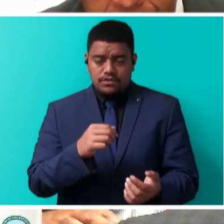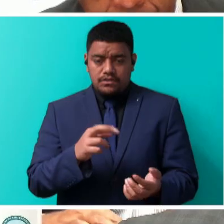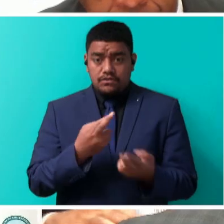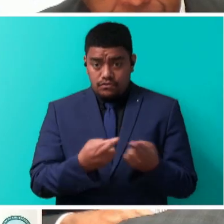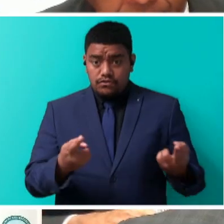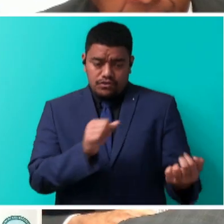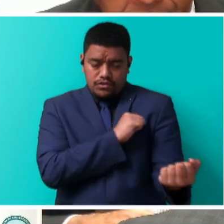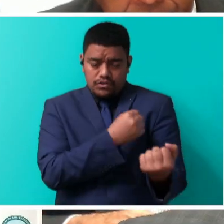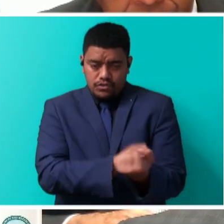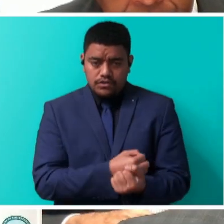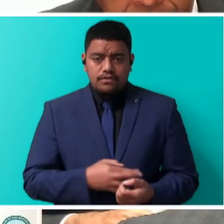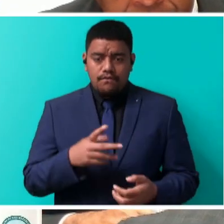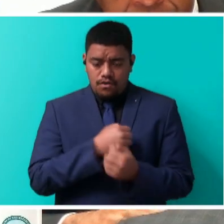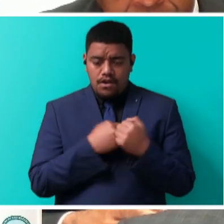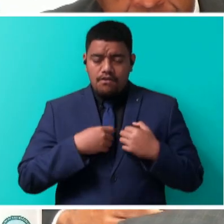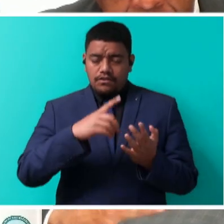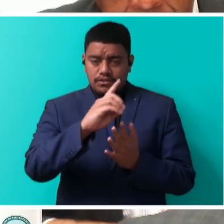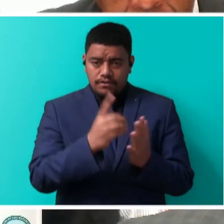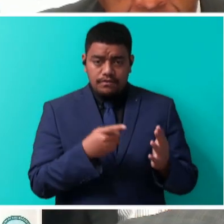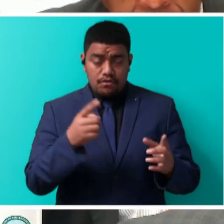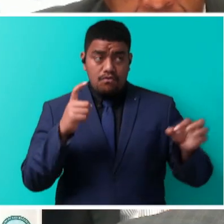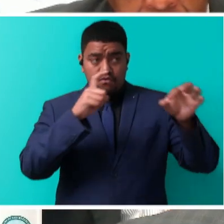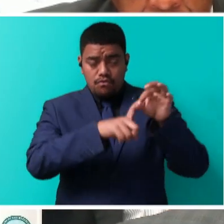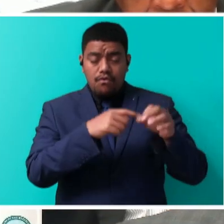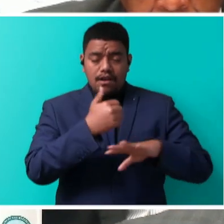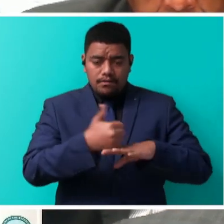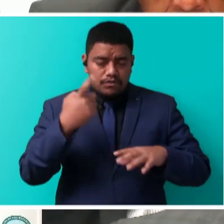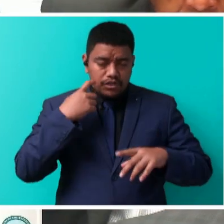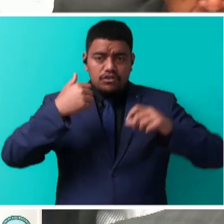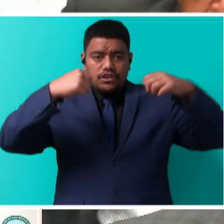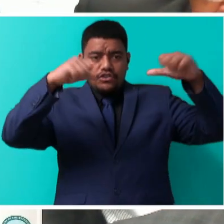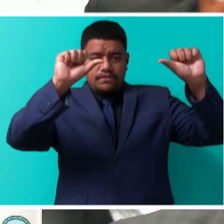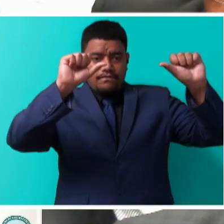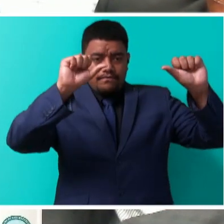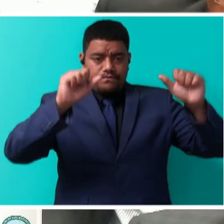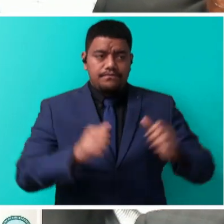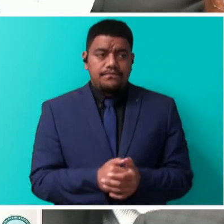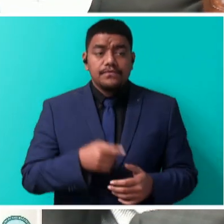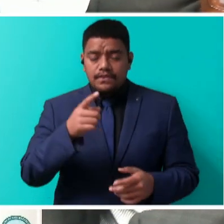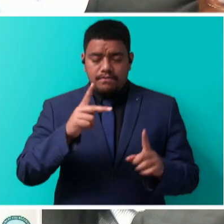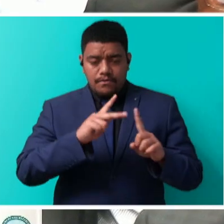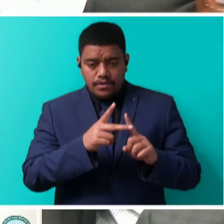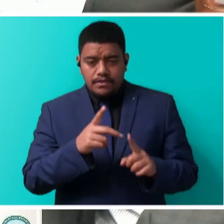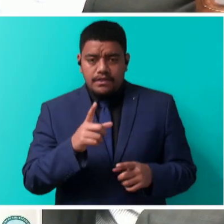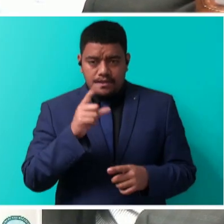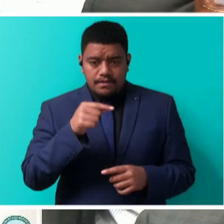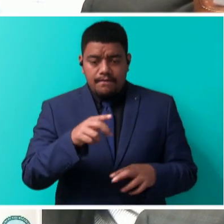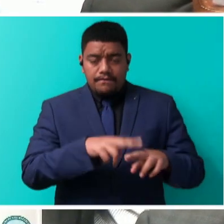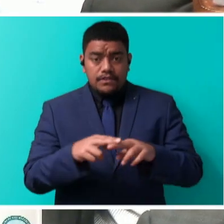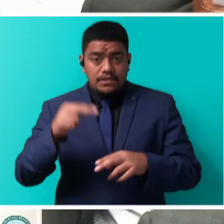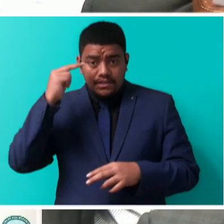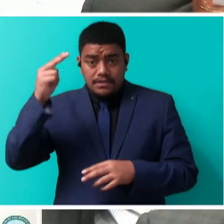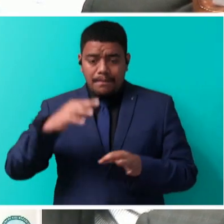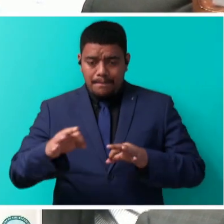capacity building for our legislative drafters, which is a goal that the government aims to achieve, a goal and priority that is reflected in the Fiji National Development